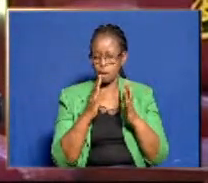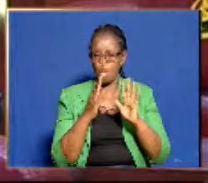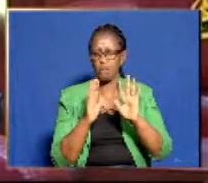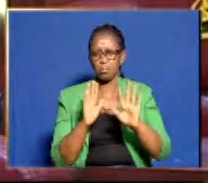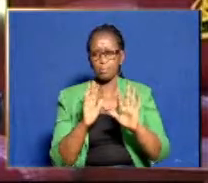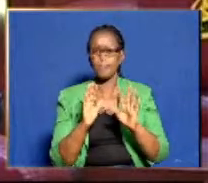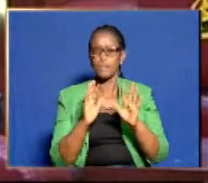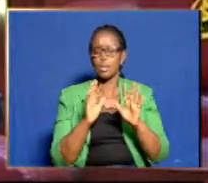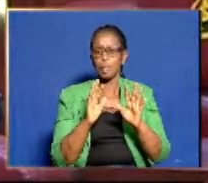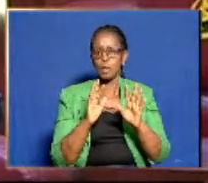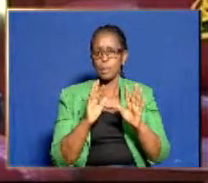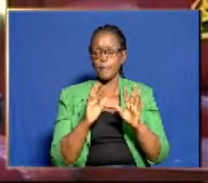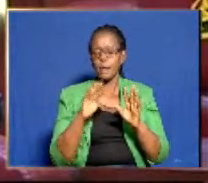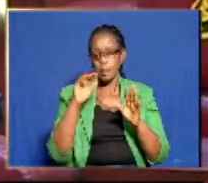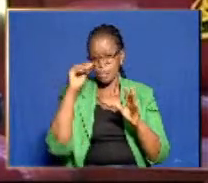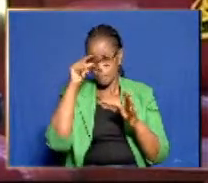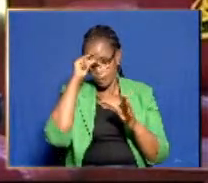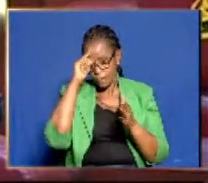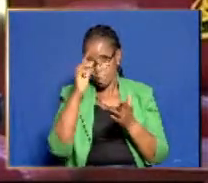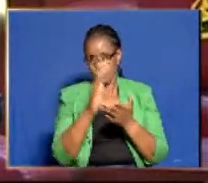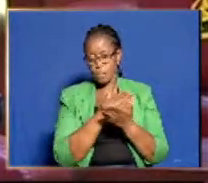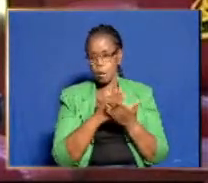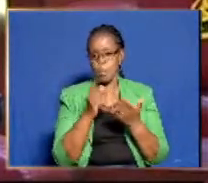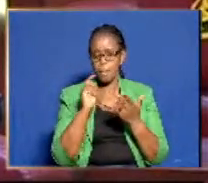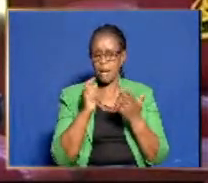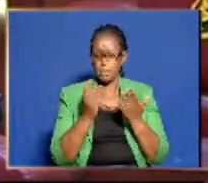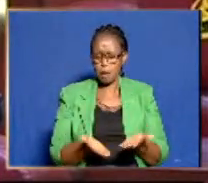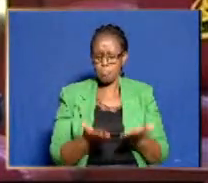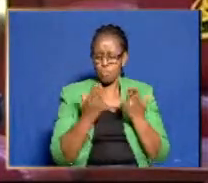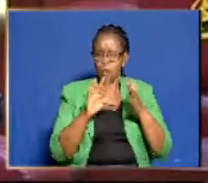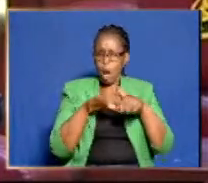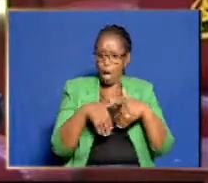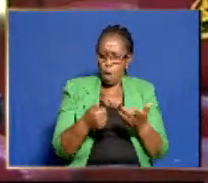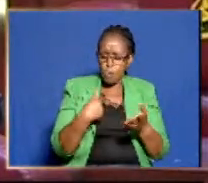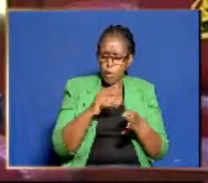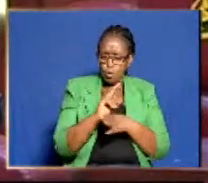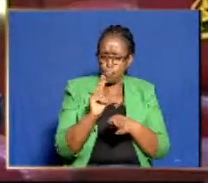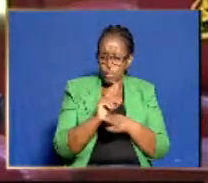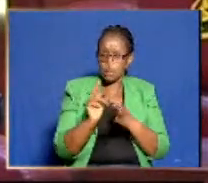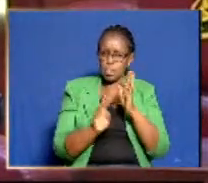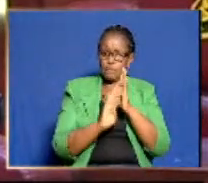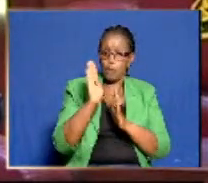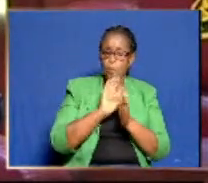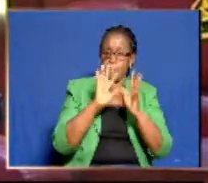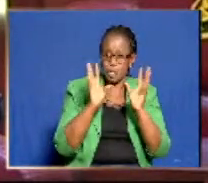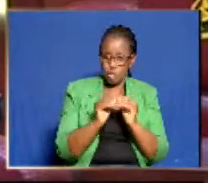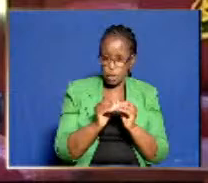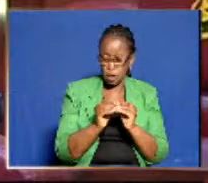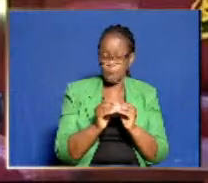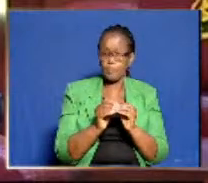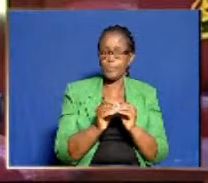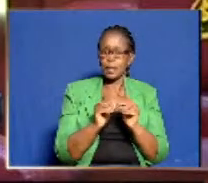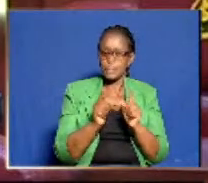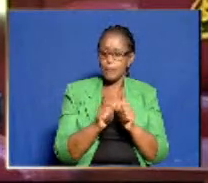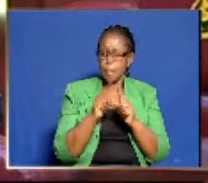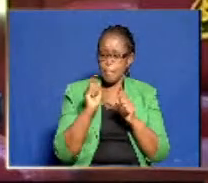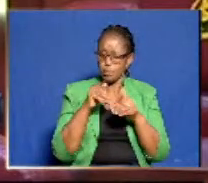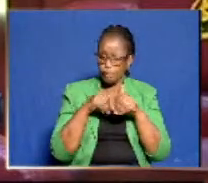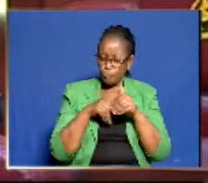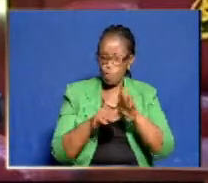the State Department to improve on the efficiency of utilization of the development budget allocation while adhering to the relevant